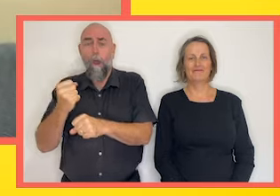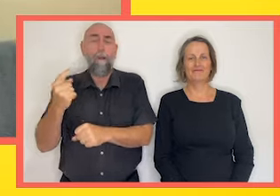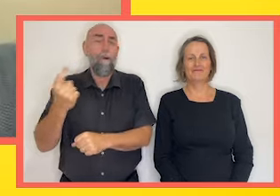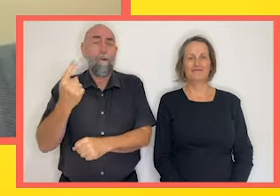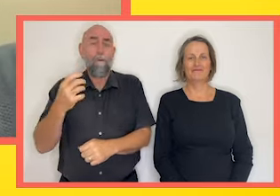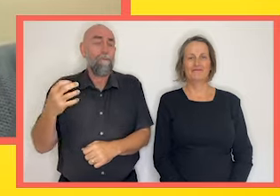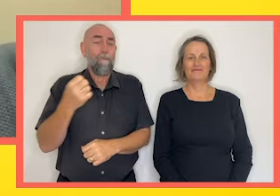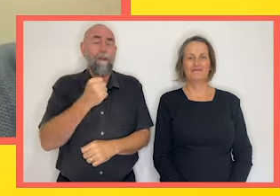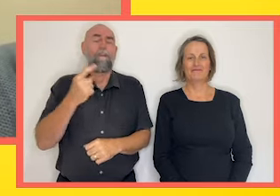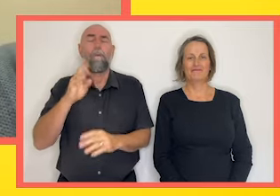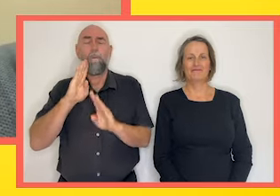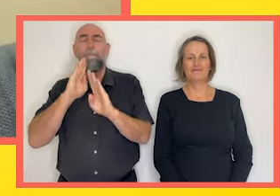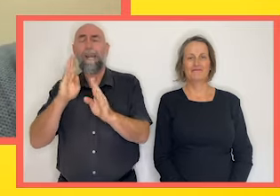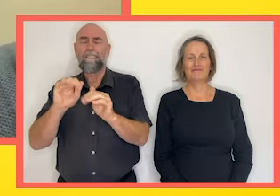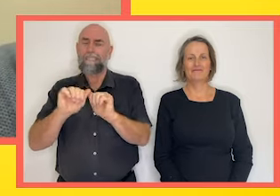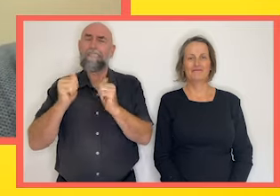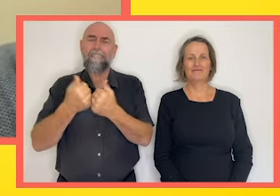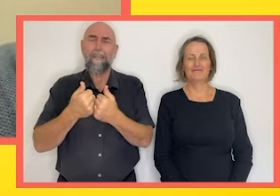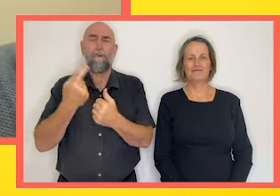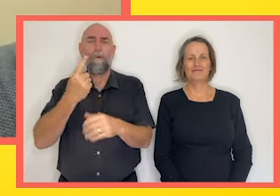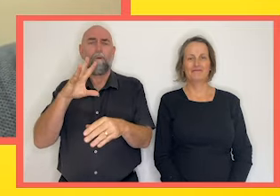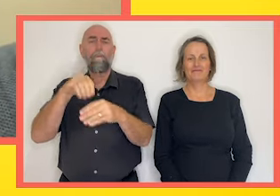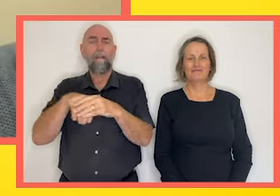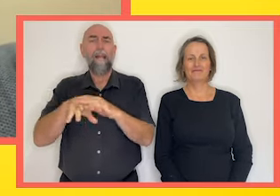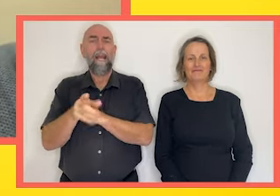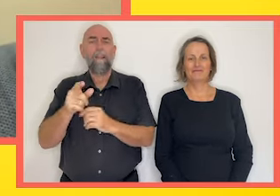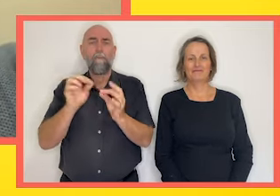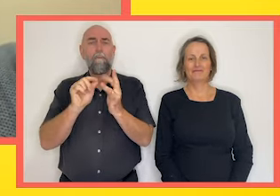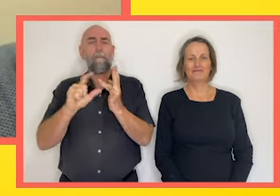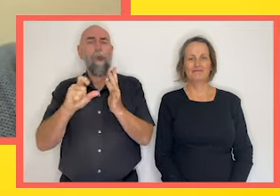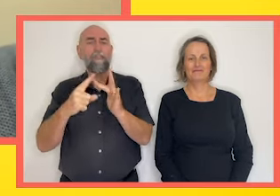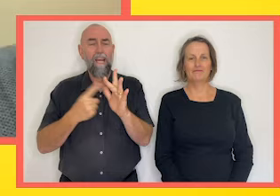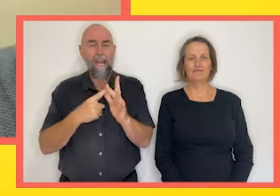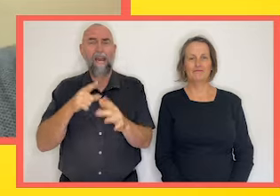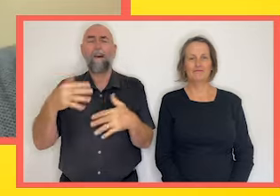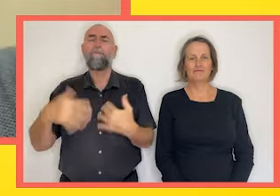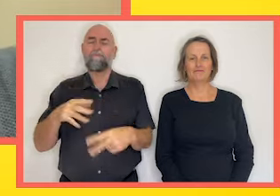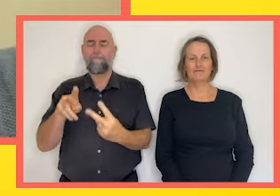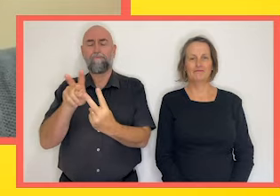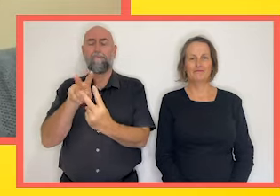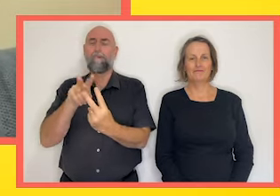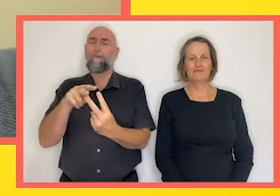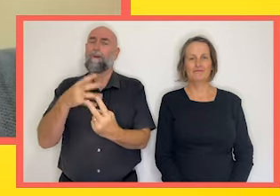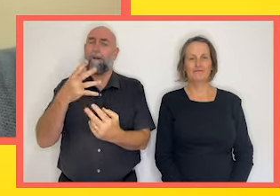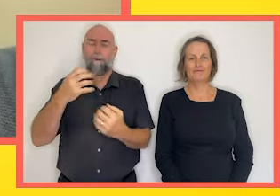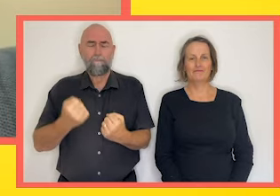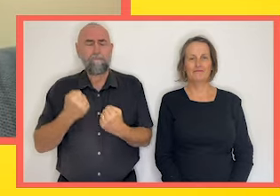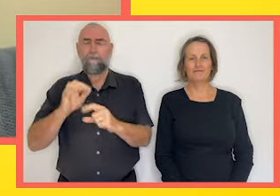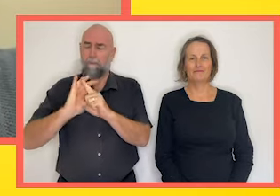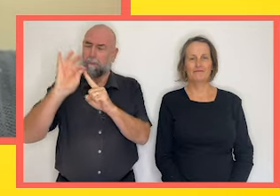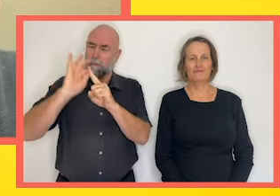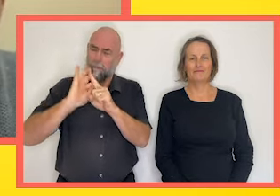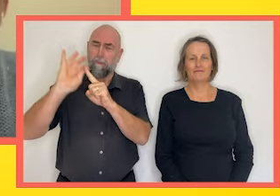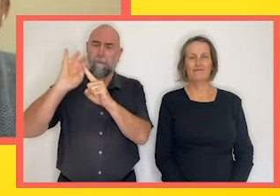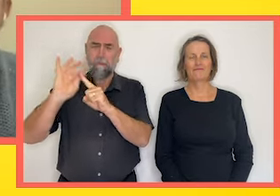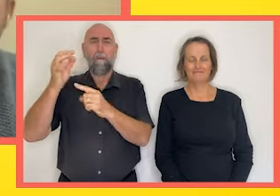Australia, being from our amazing team in the boccia, Dan Michelle and Jemison Leeson. They are going from strength to